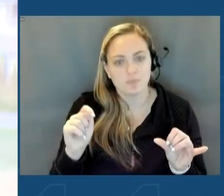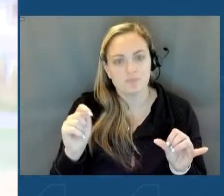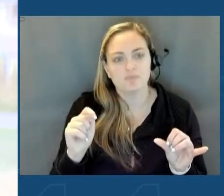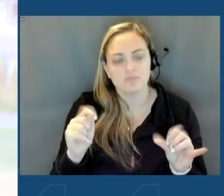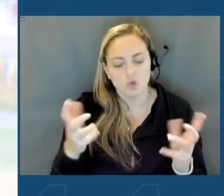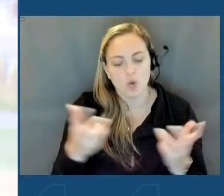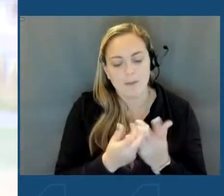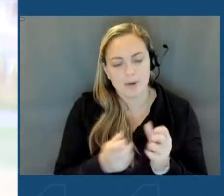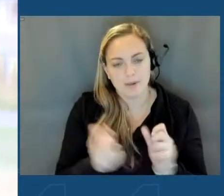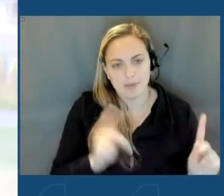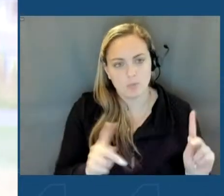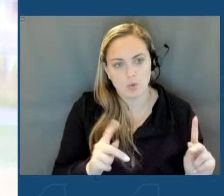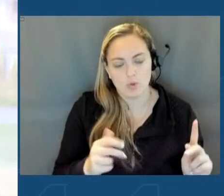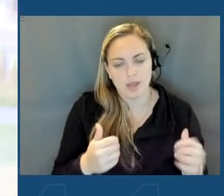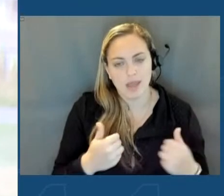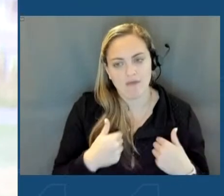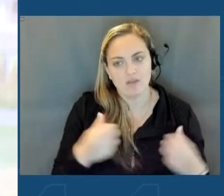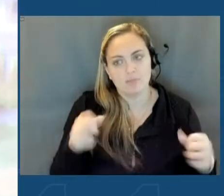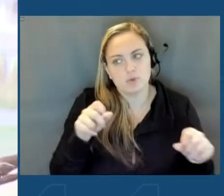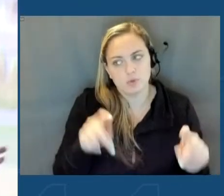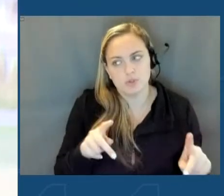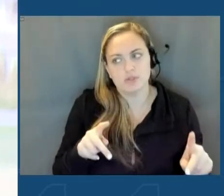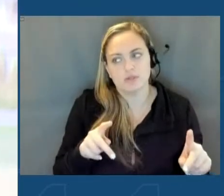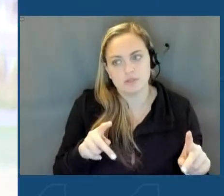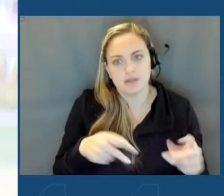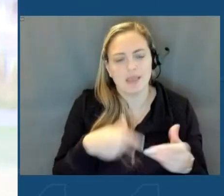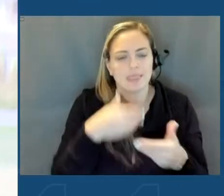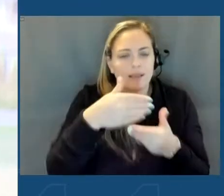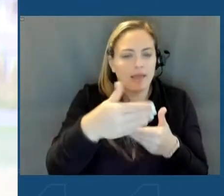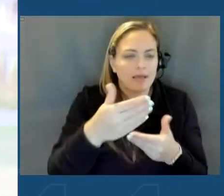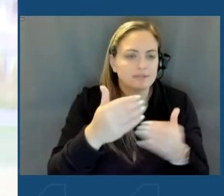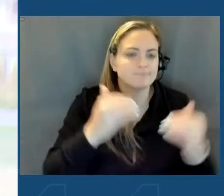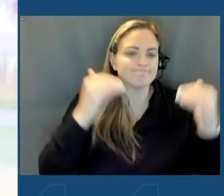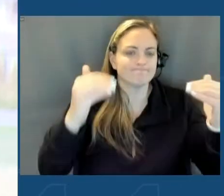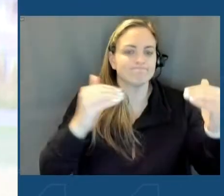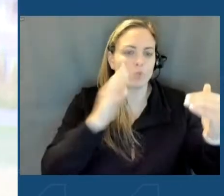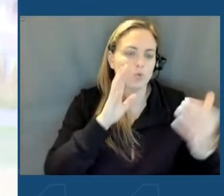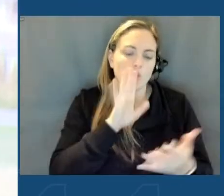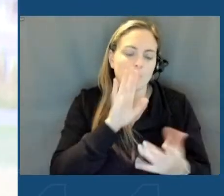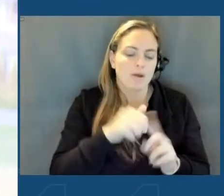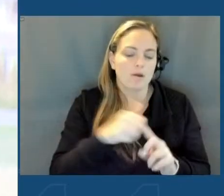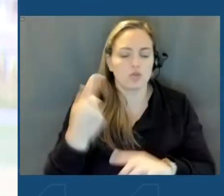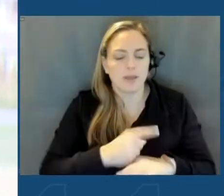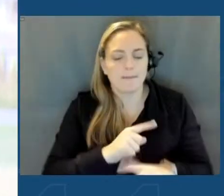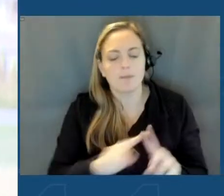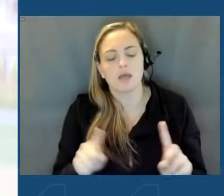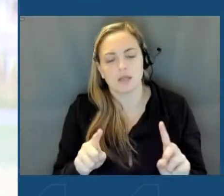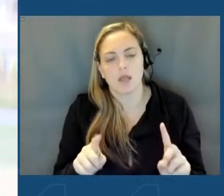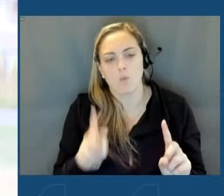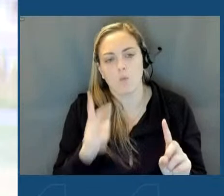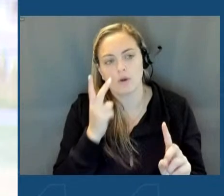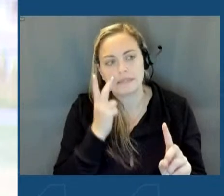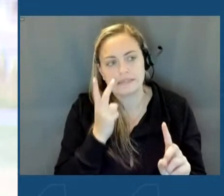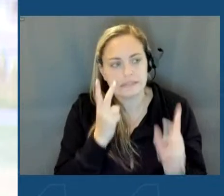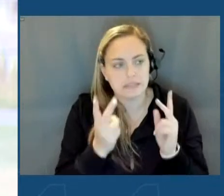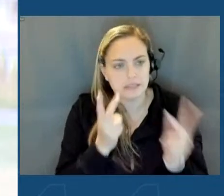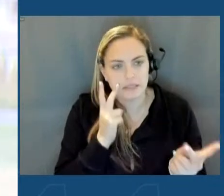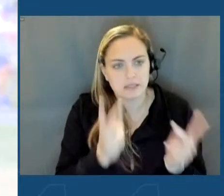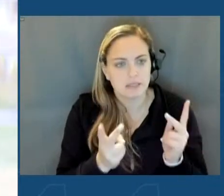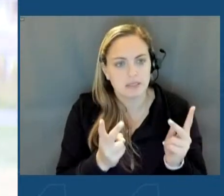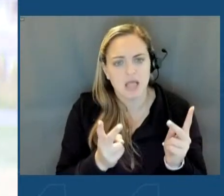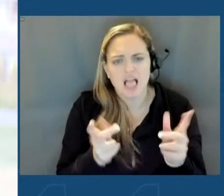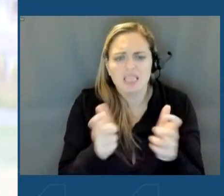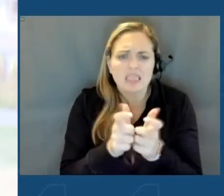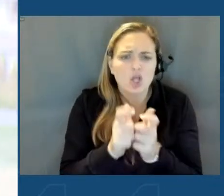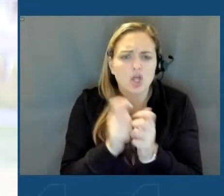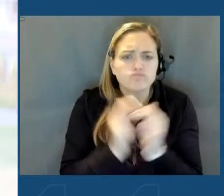and ultimately have the opportunity in the next phase. We'll talk about that at another time. But I'd love to see little cottages and